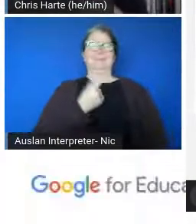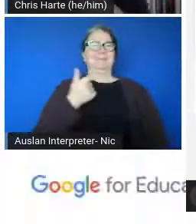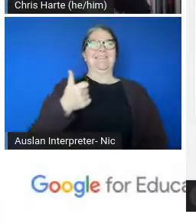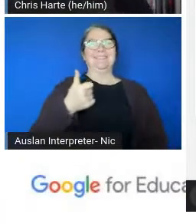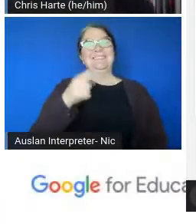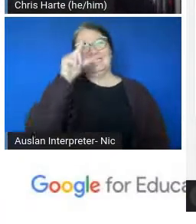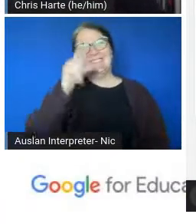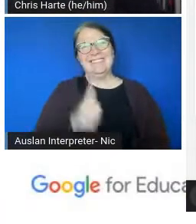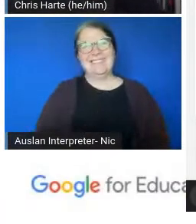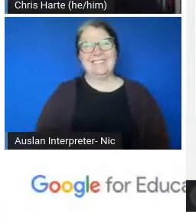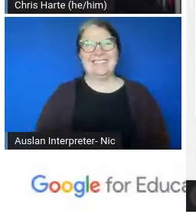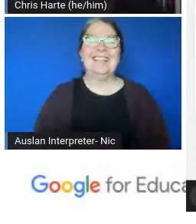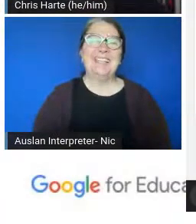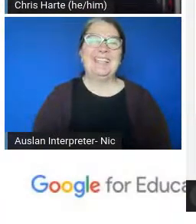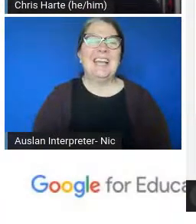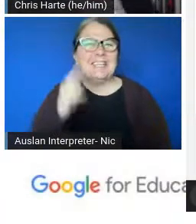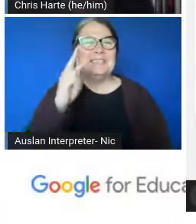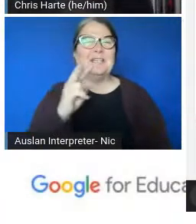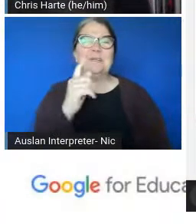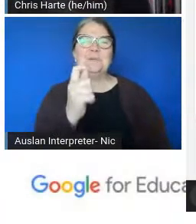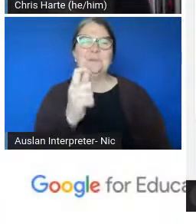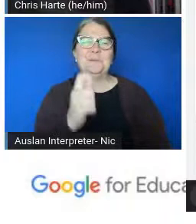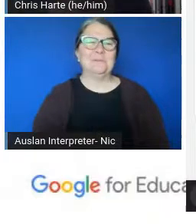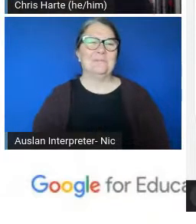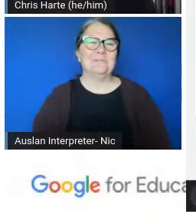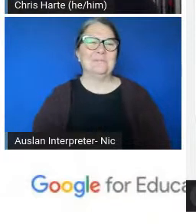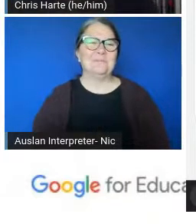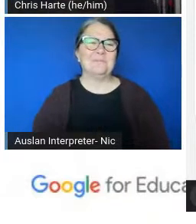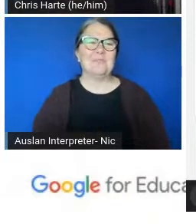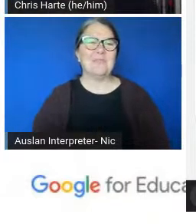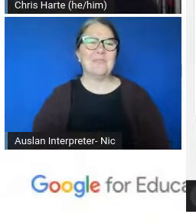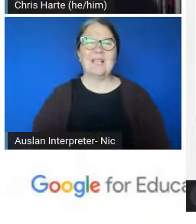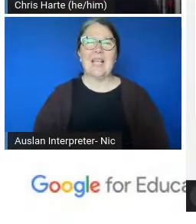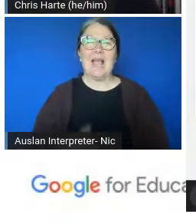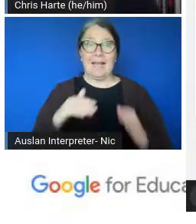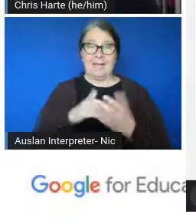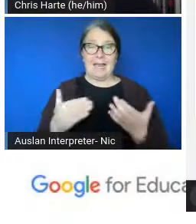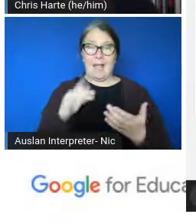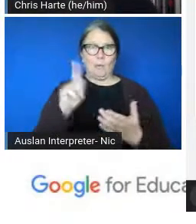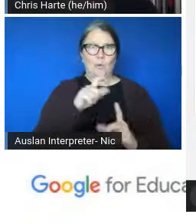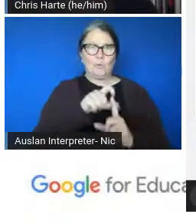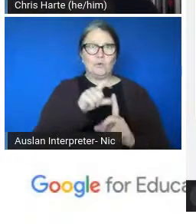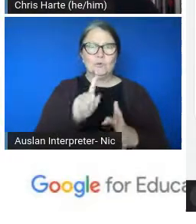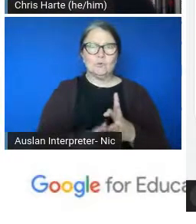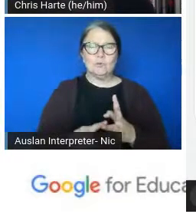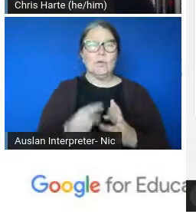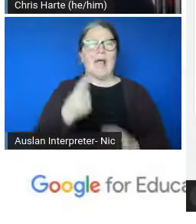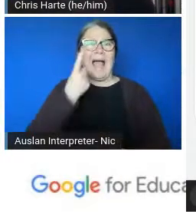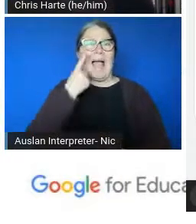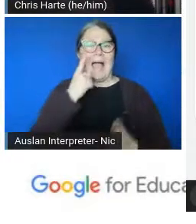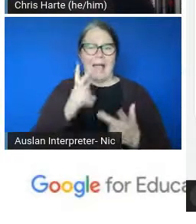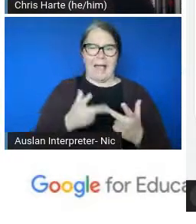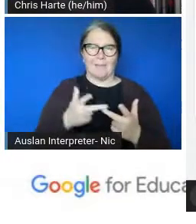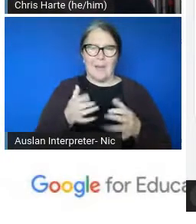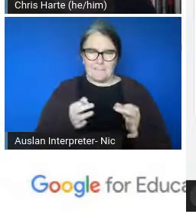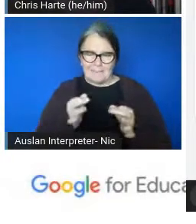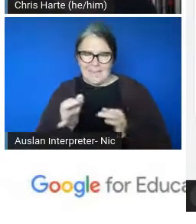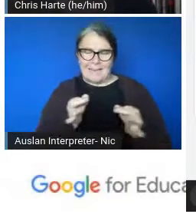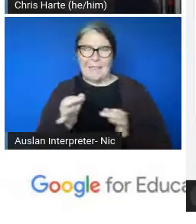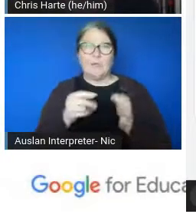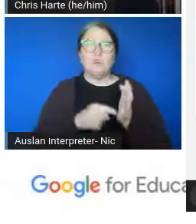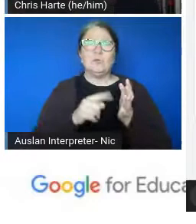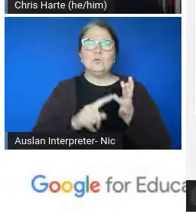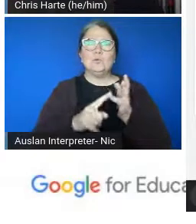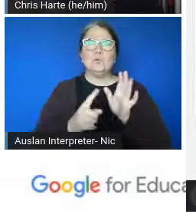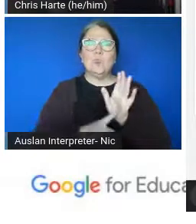yeah. Right, cheers. We'll see you soon, Corey. So what we're going to do now is just have a look at some other planning tools, and I will